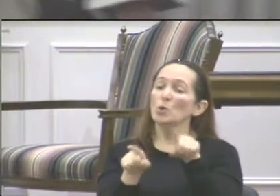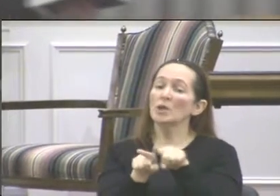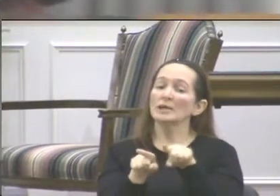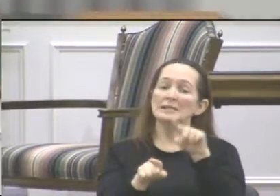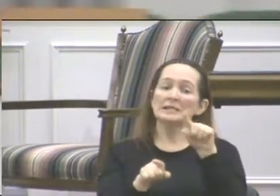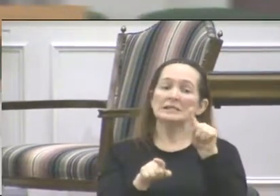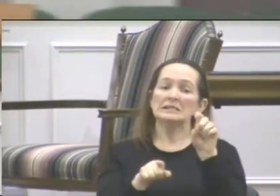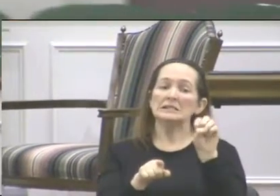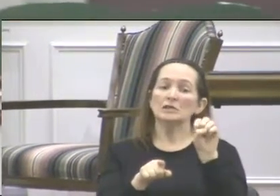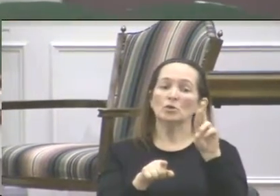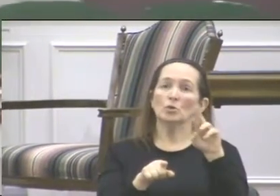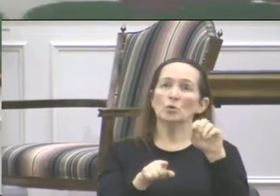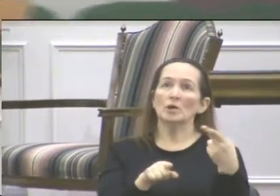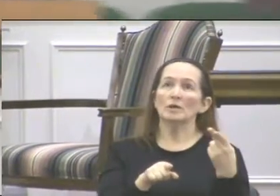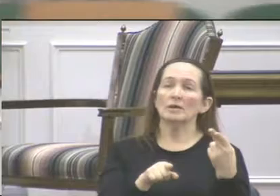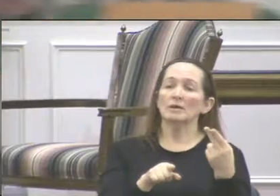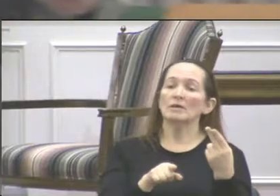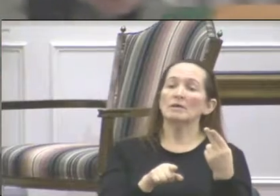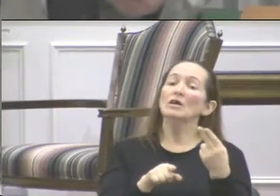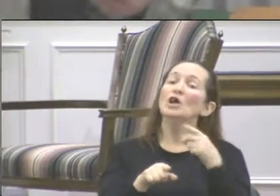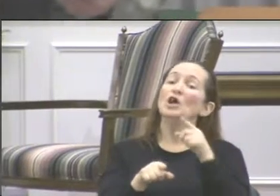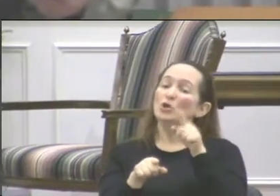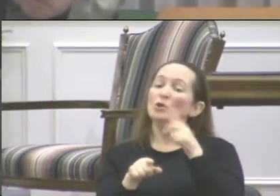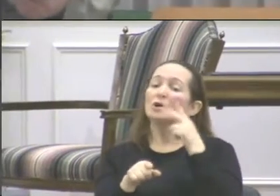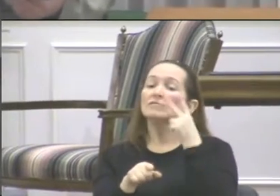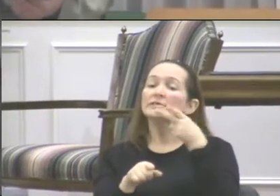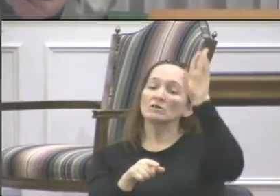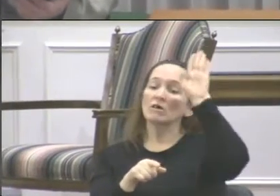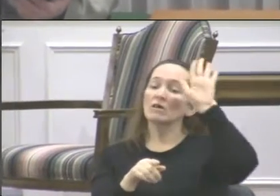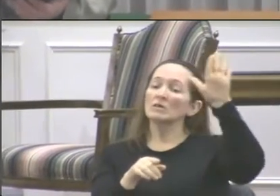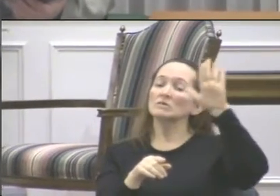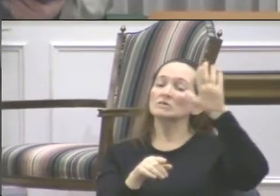begun pursuing that, but along the way you settled?